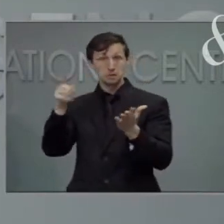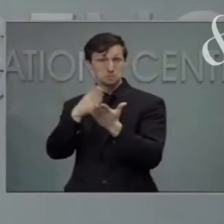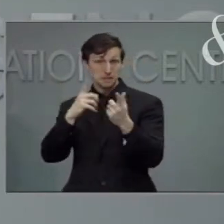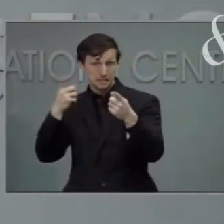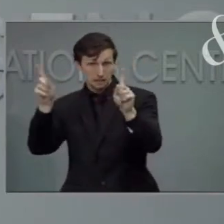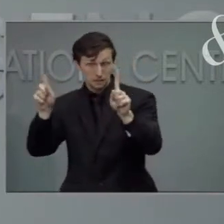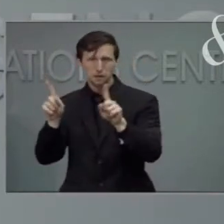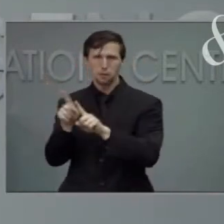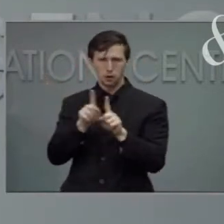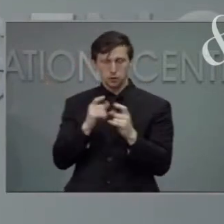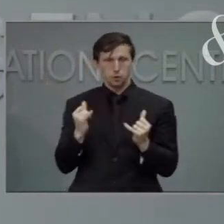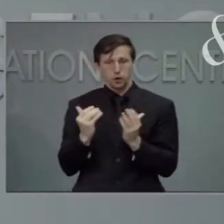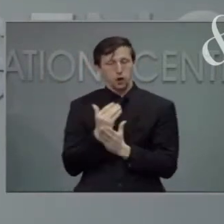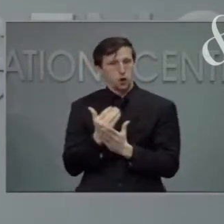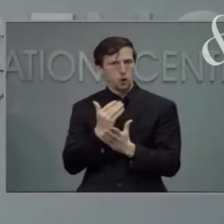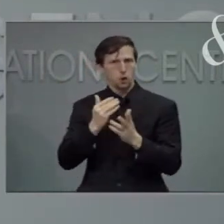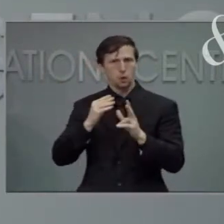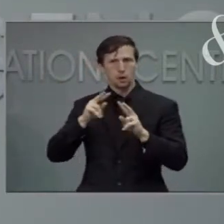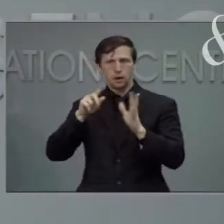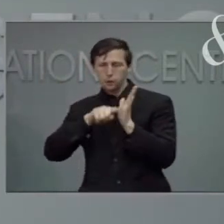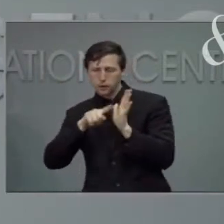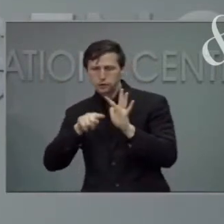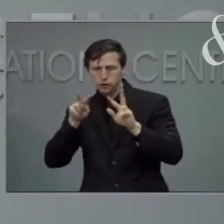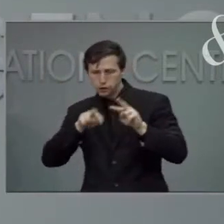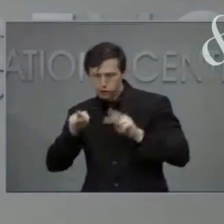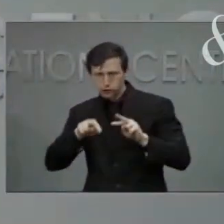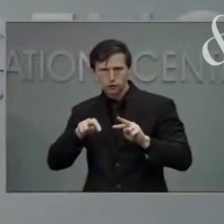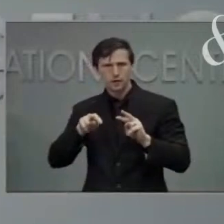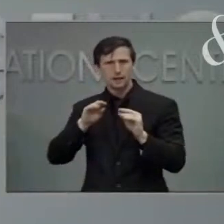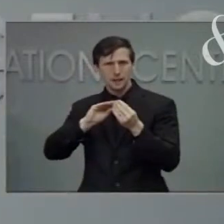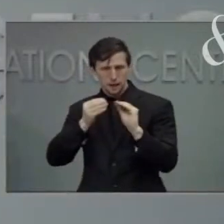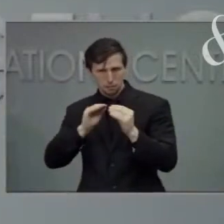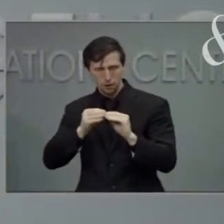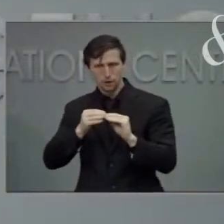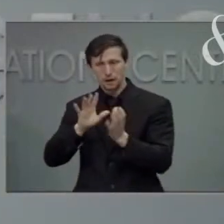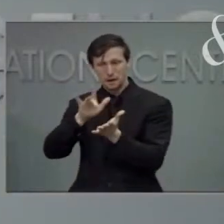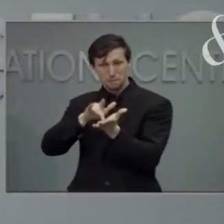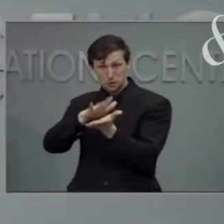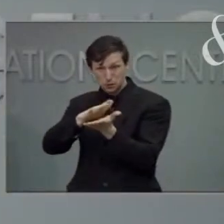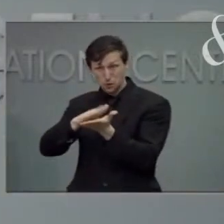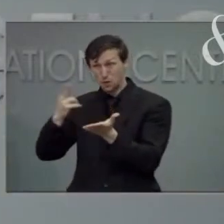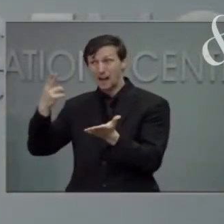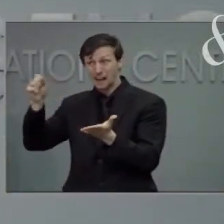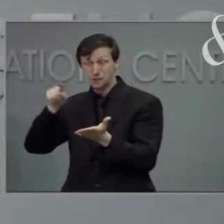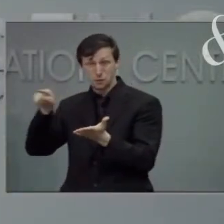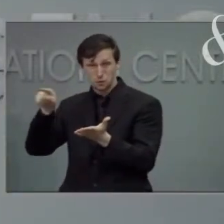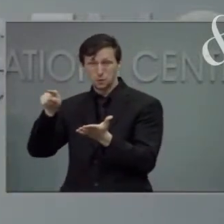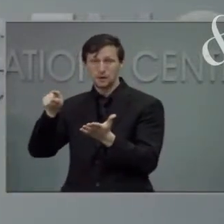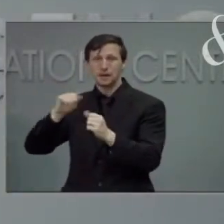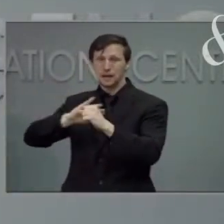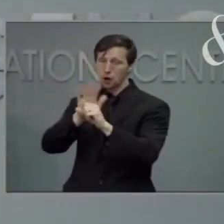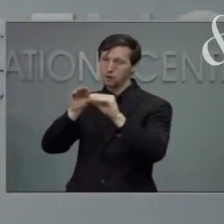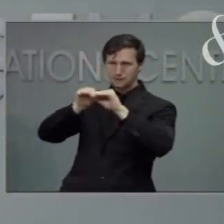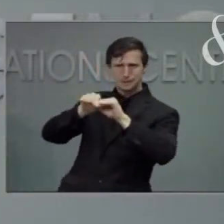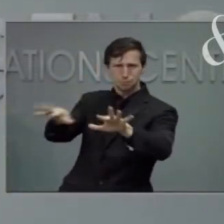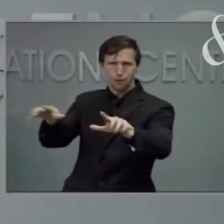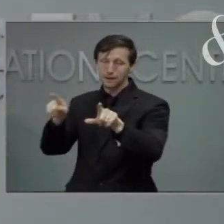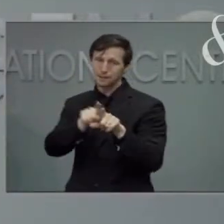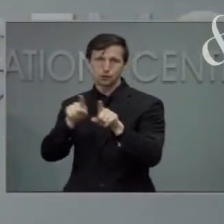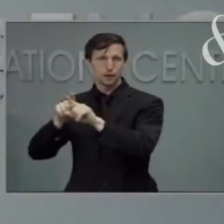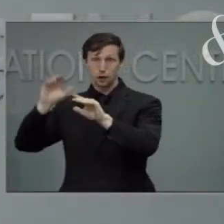that transmission in middle and high school is closer to what we see in adults, which is why we want to maintain that 6 feet of